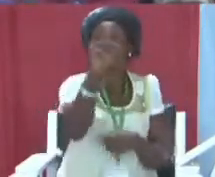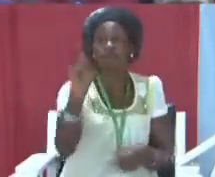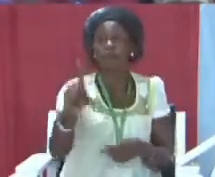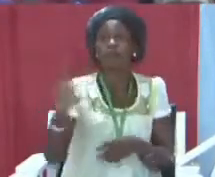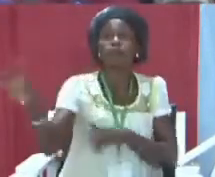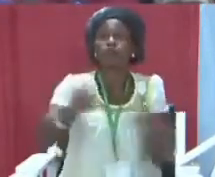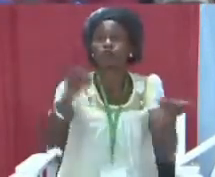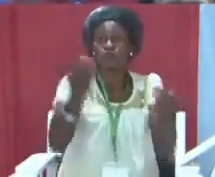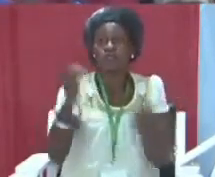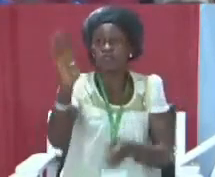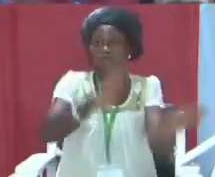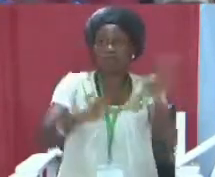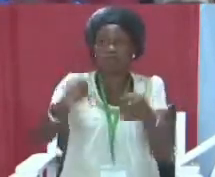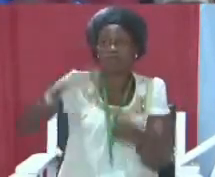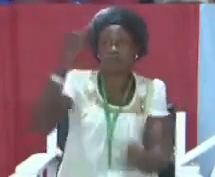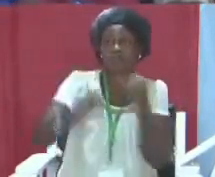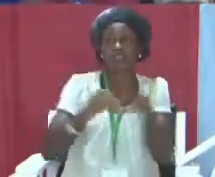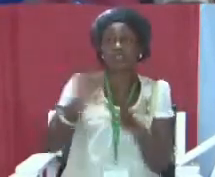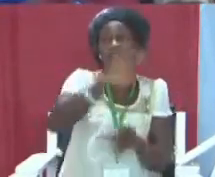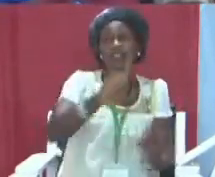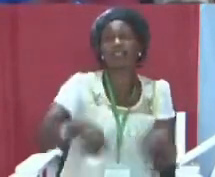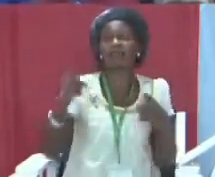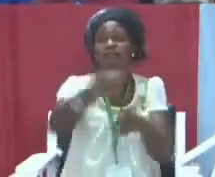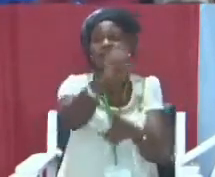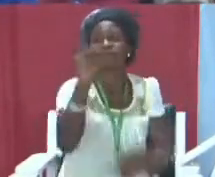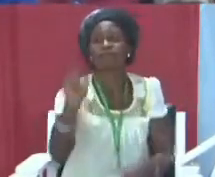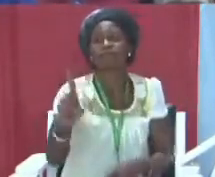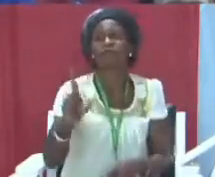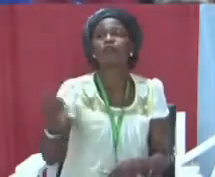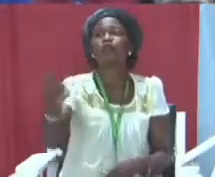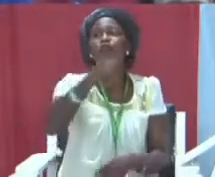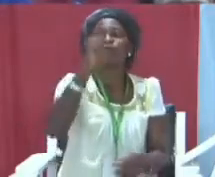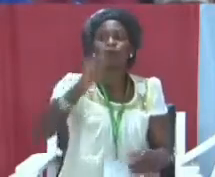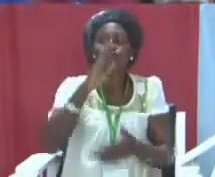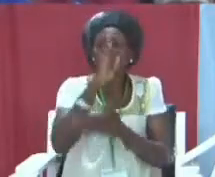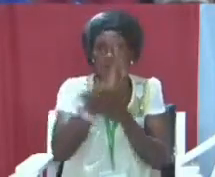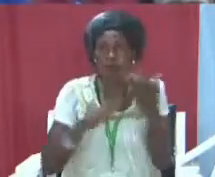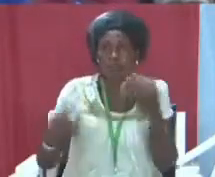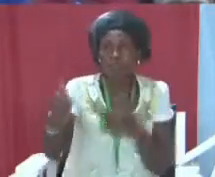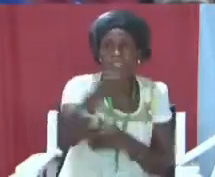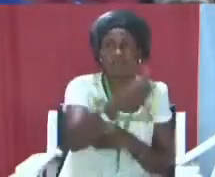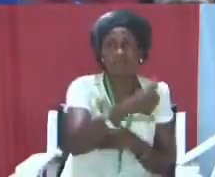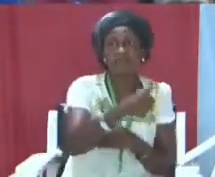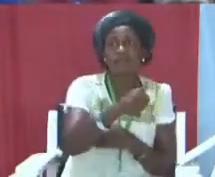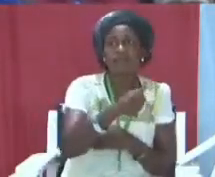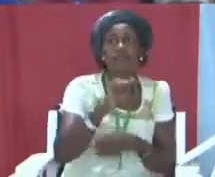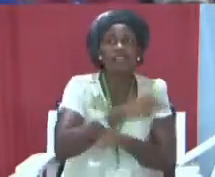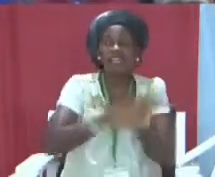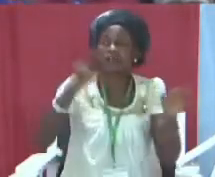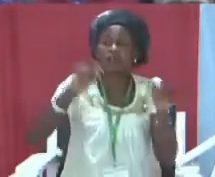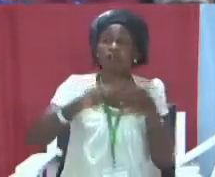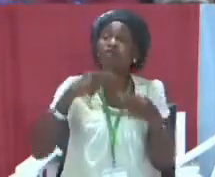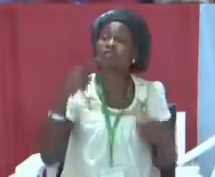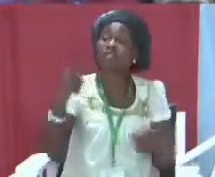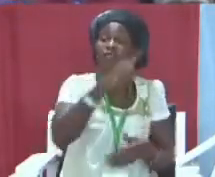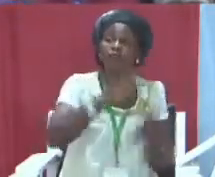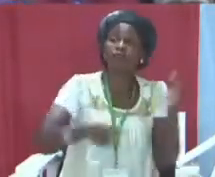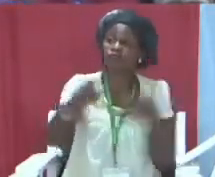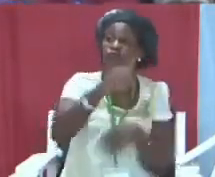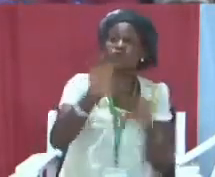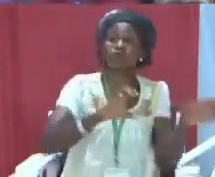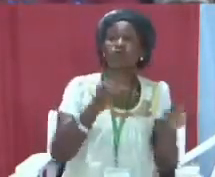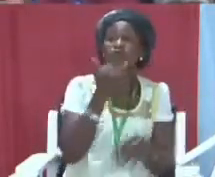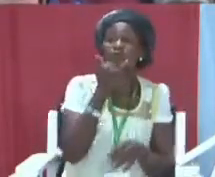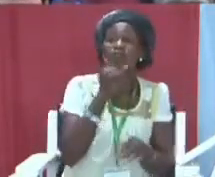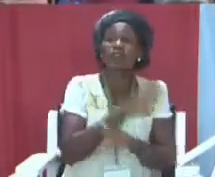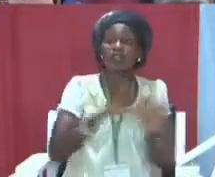Do you want the siege to be over? You must humble yourself. I don't need to tell you what you've done wrong.